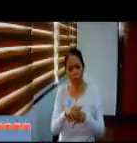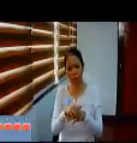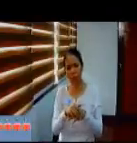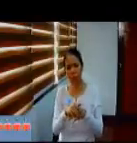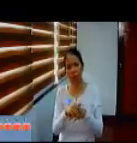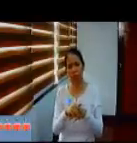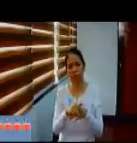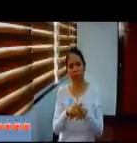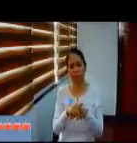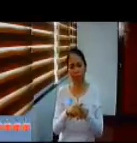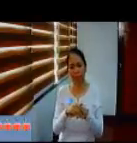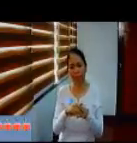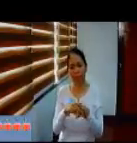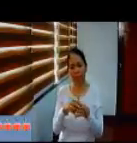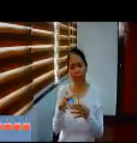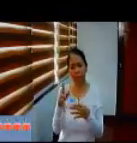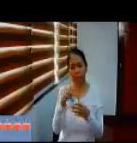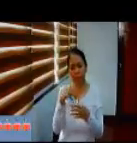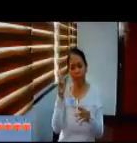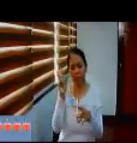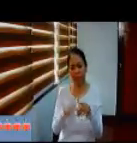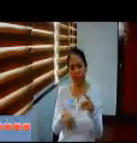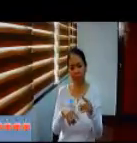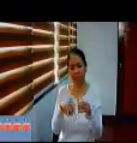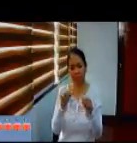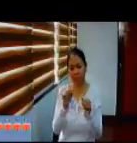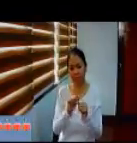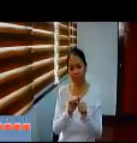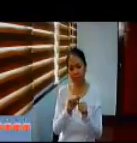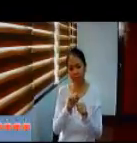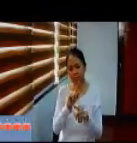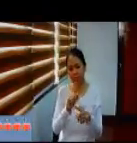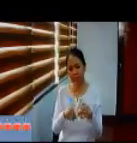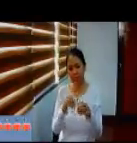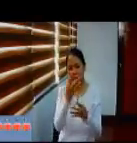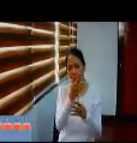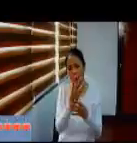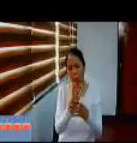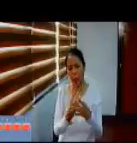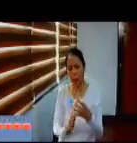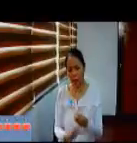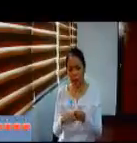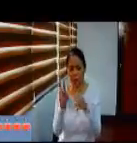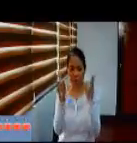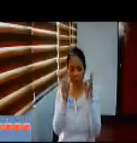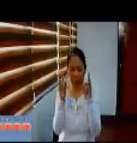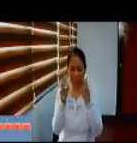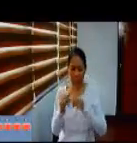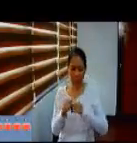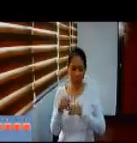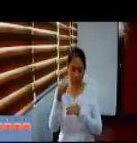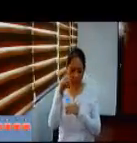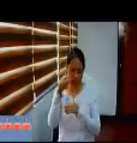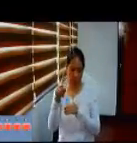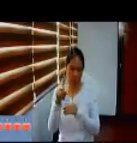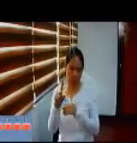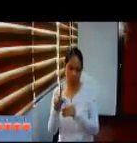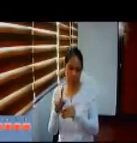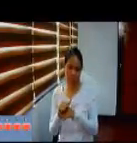Now, kung mataas pa yung temperatures, ganun na nga talagang mangyayari. For livestock, although